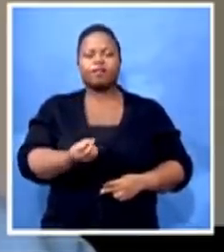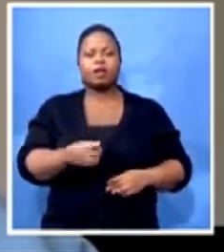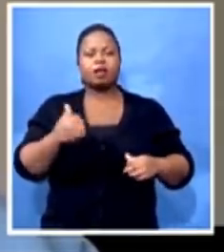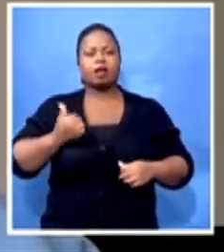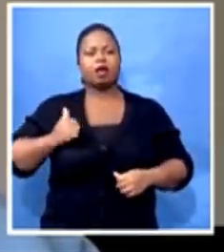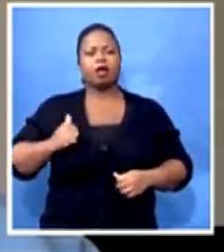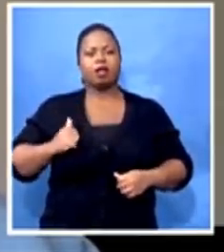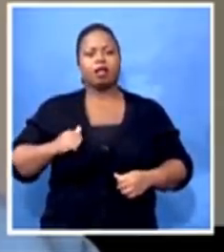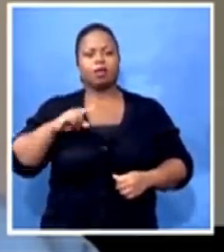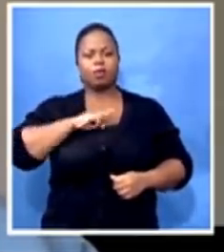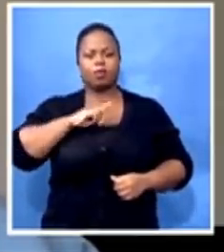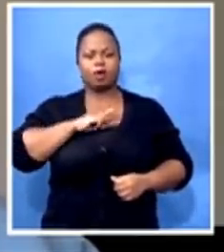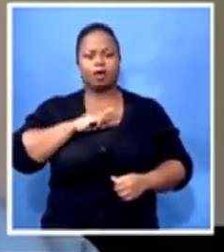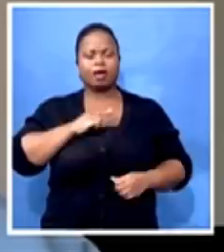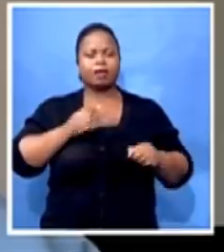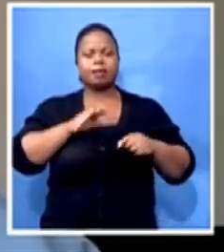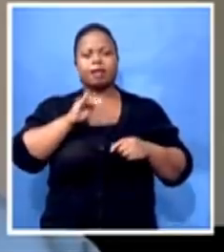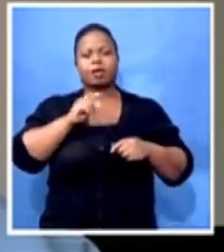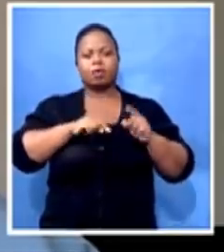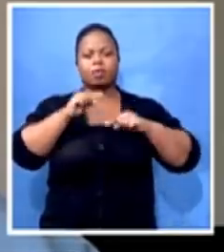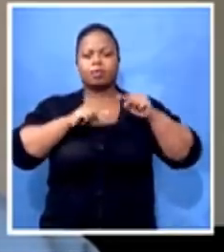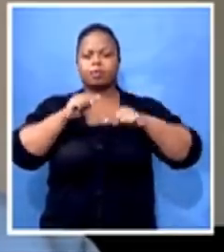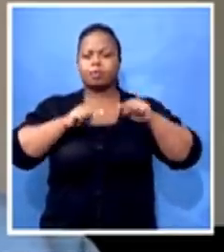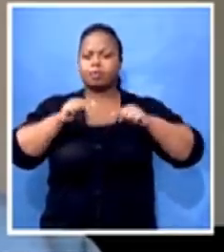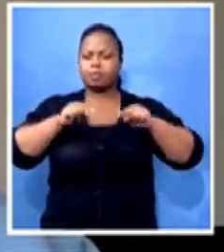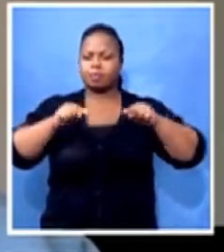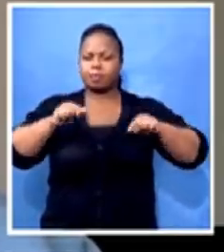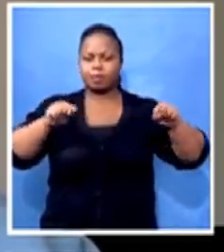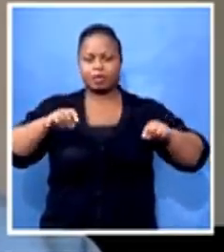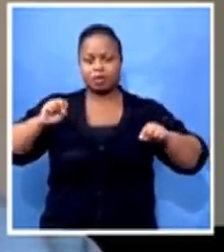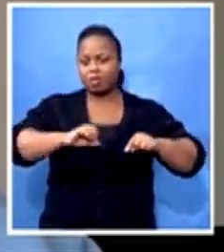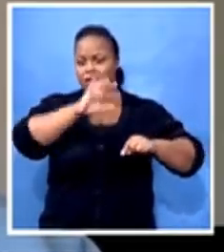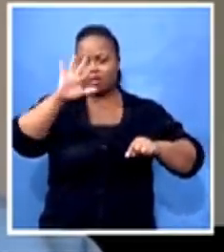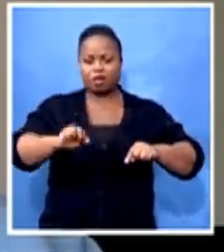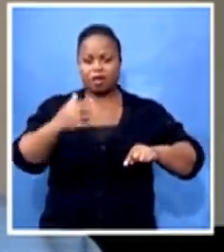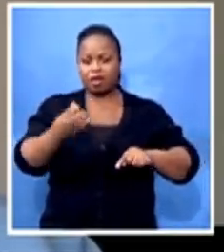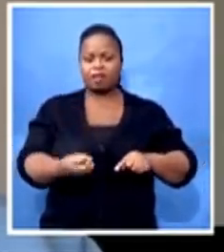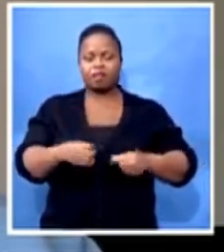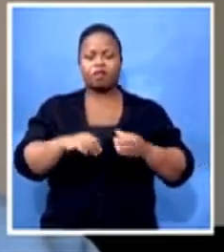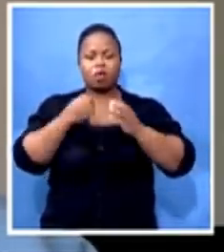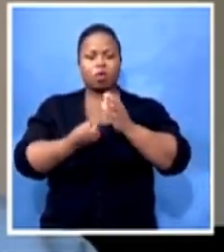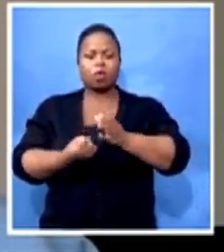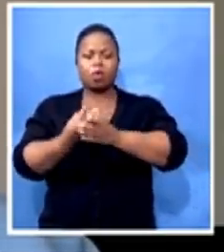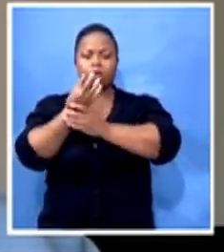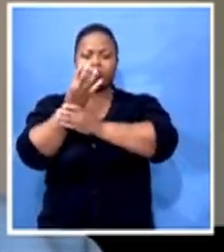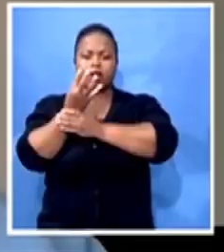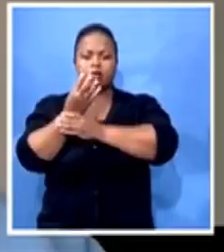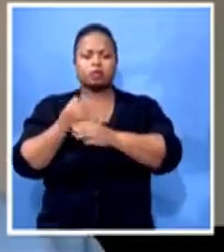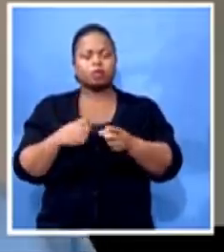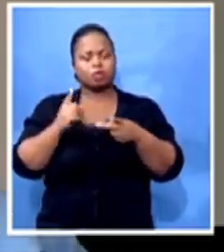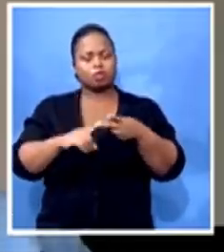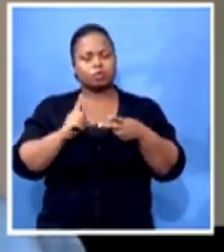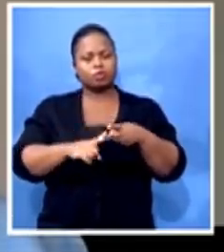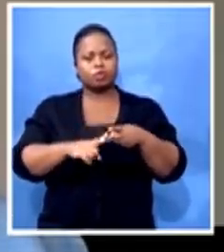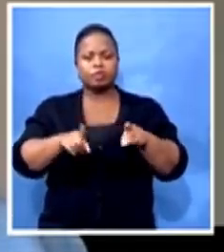biodiversity endowment that South Africa has, both in terms of plant and also in terms of its people,